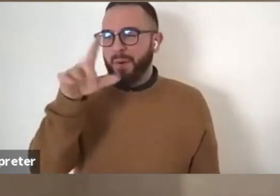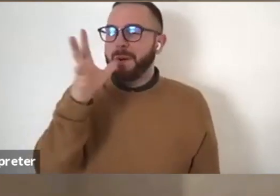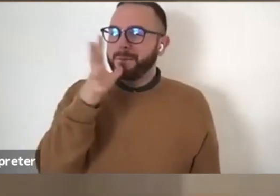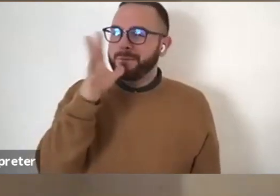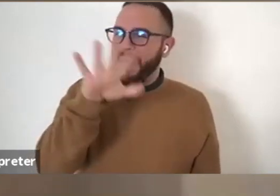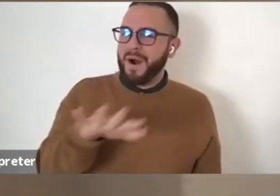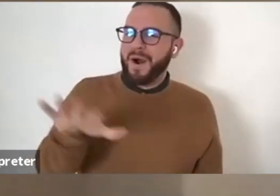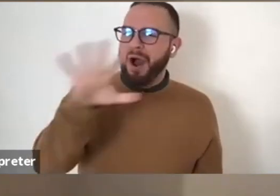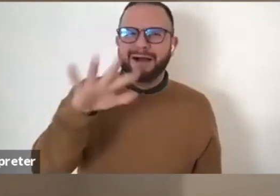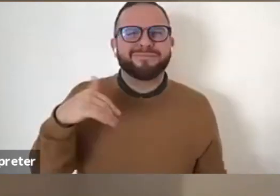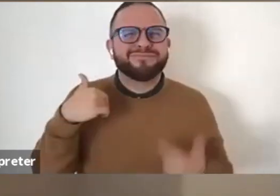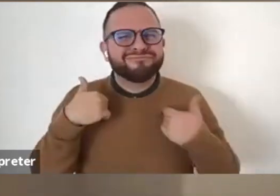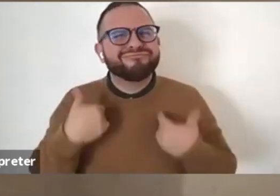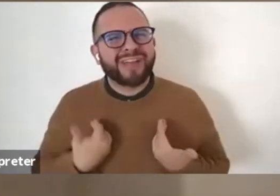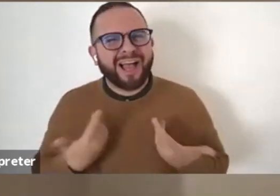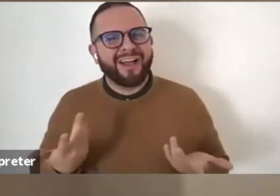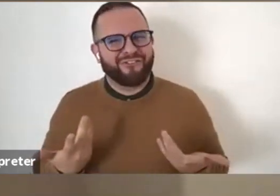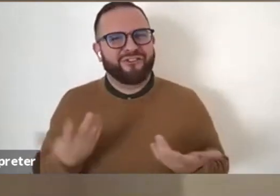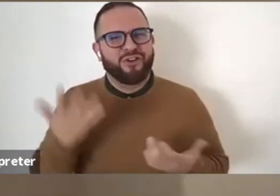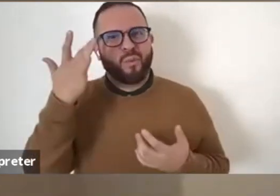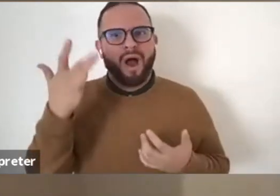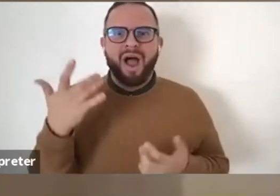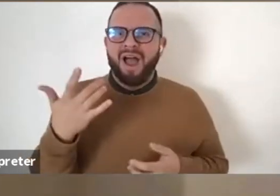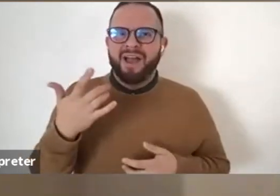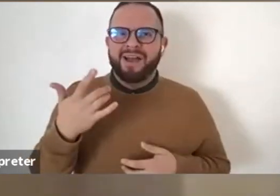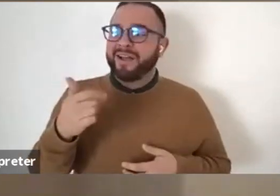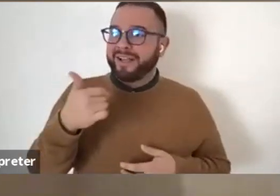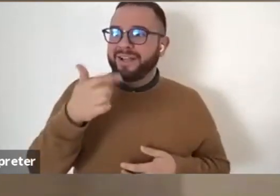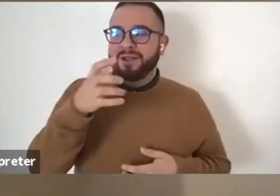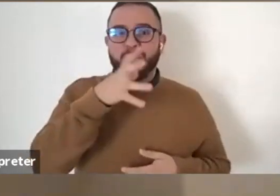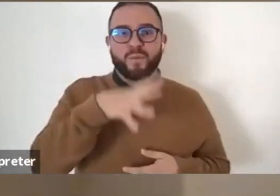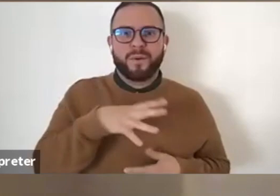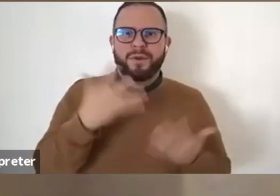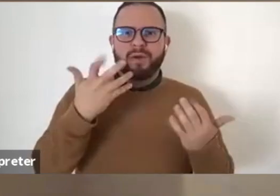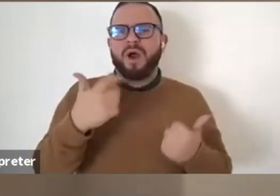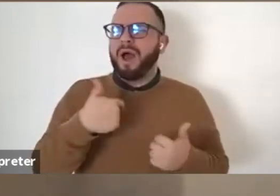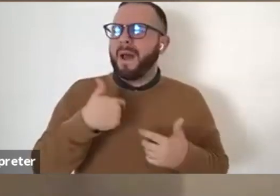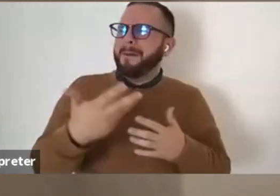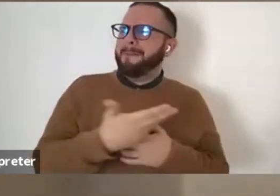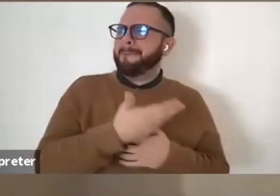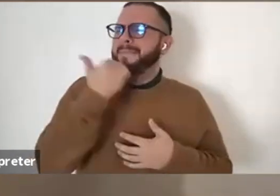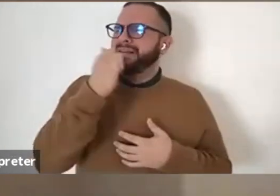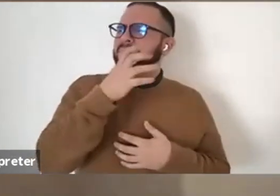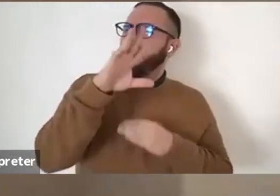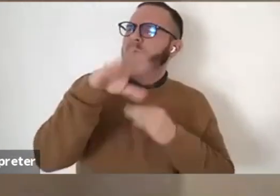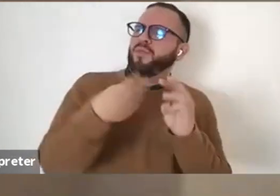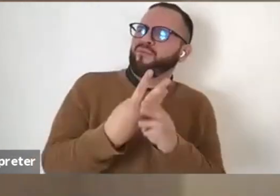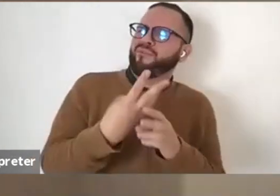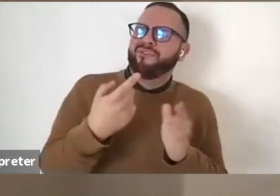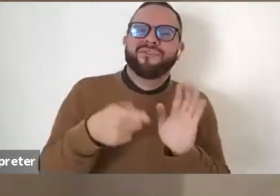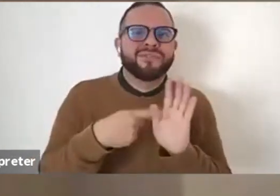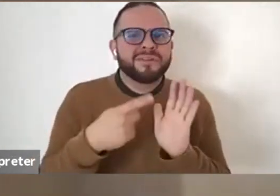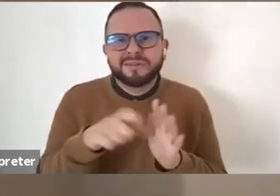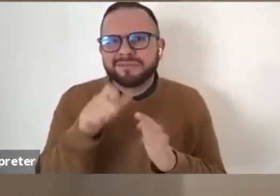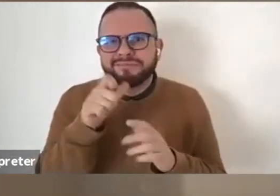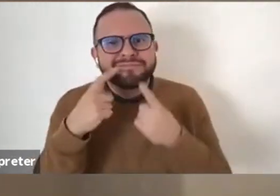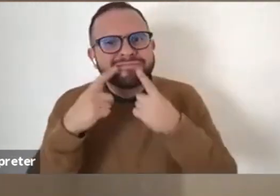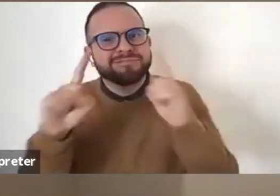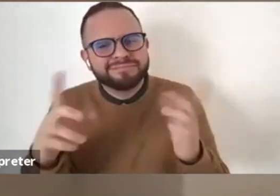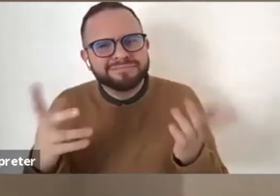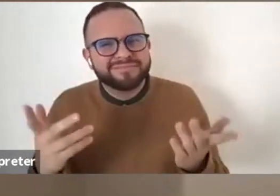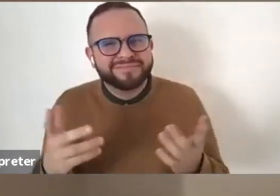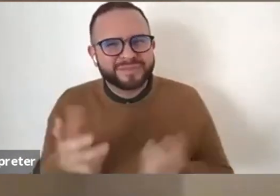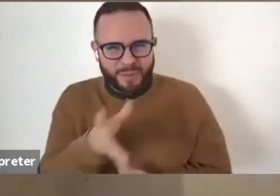we want to be the best mothers in the world, and sometimes it doesn't work, and it's not easy to be a mom,